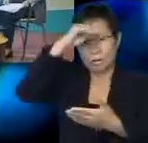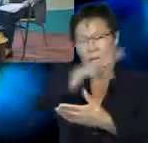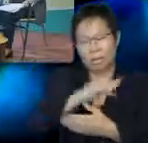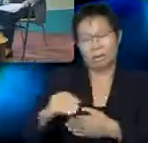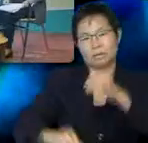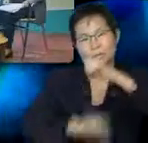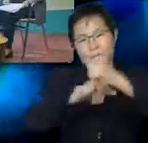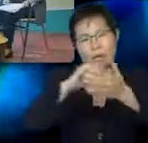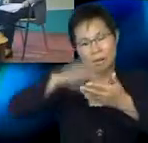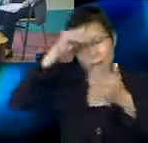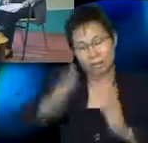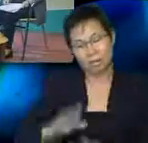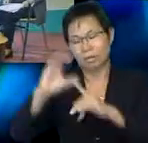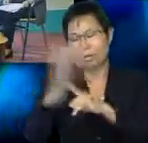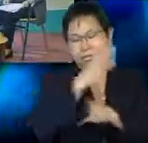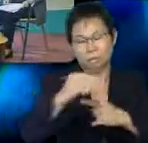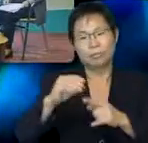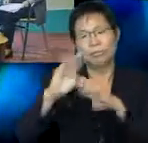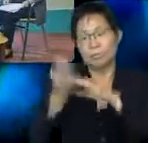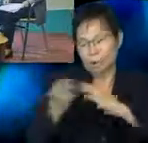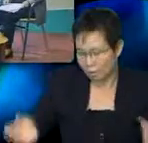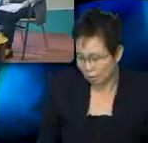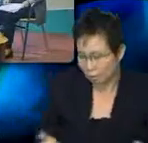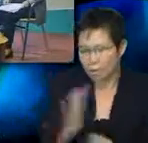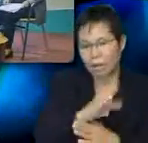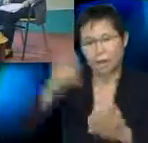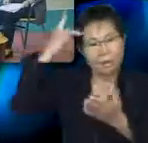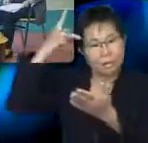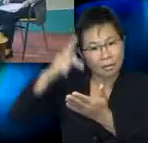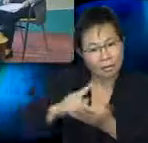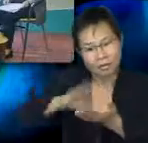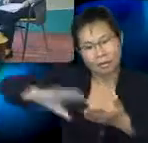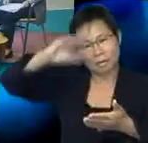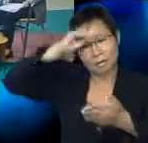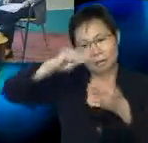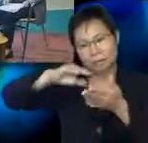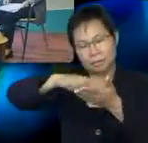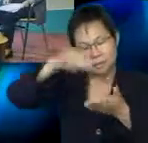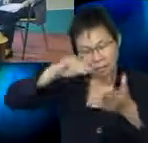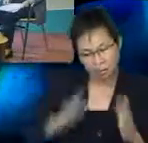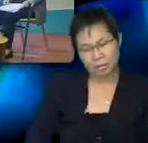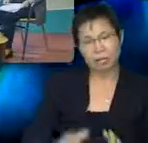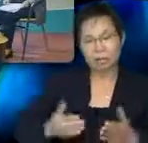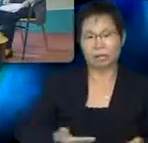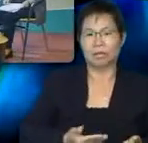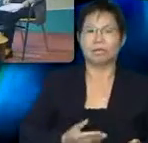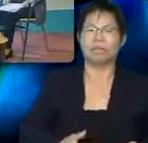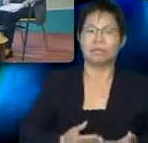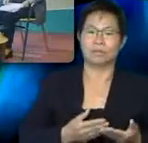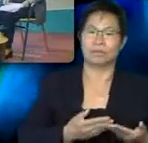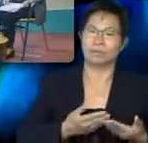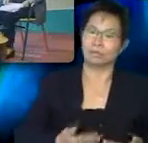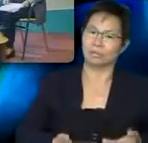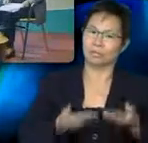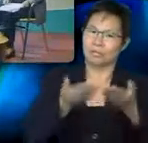learner's culture and by encouraging and acknowledging learners' contributions in the classrooms. Yeah,